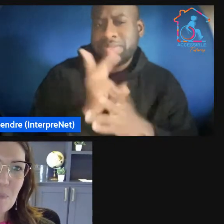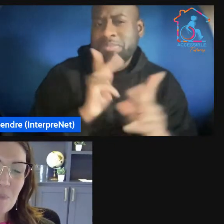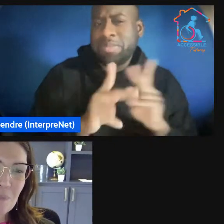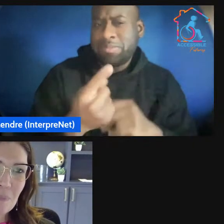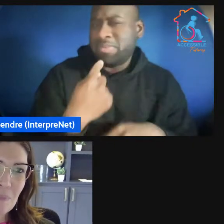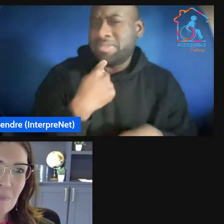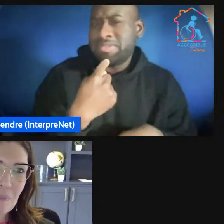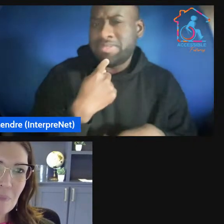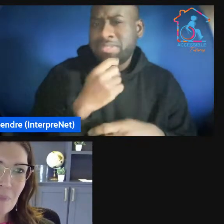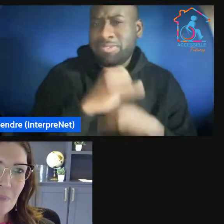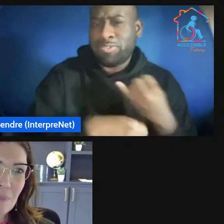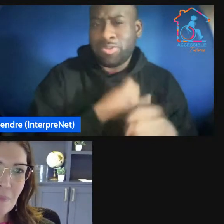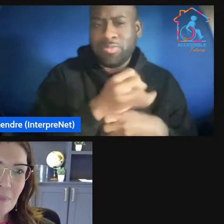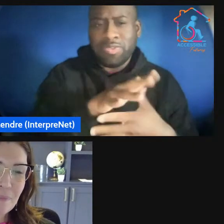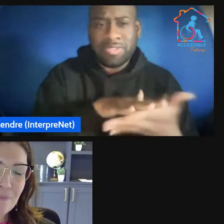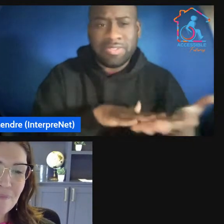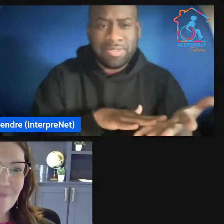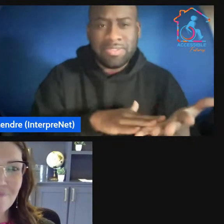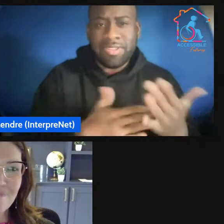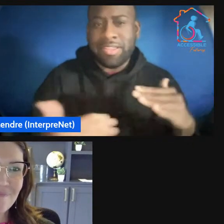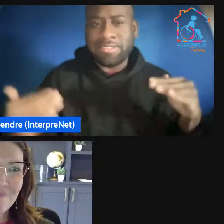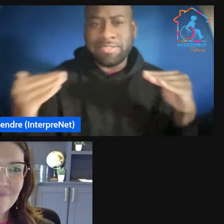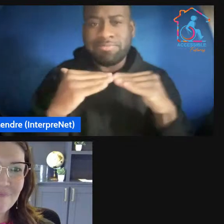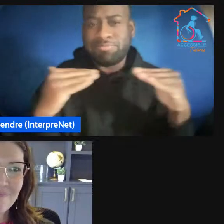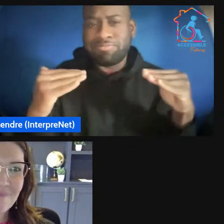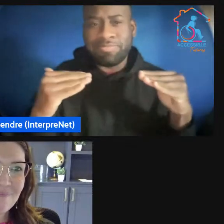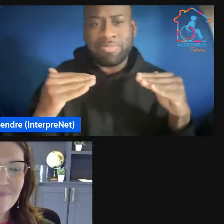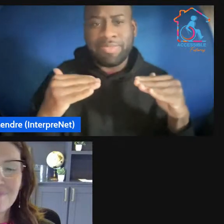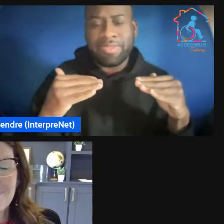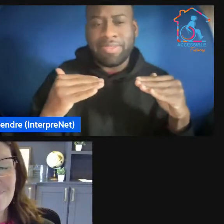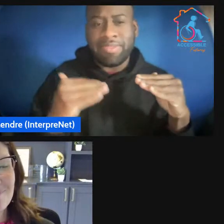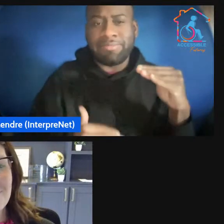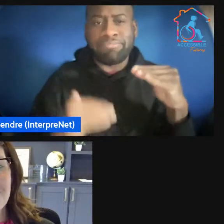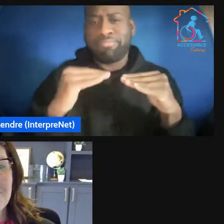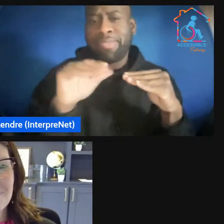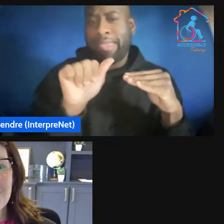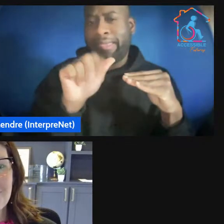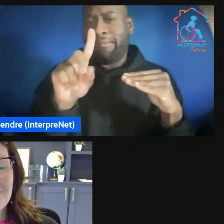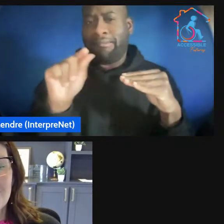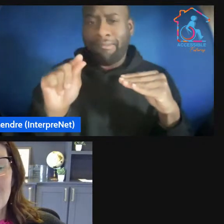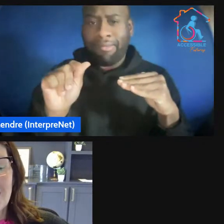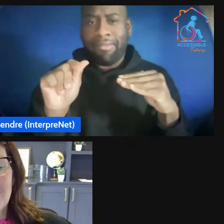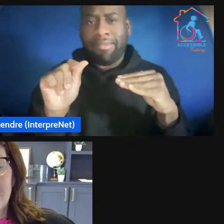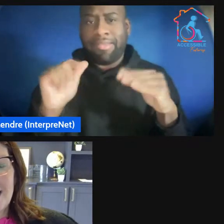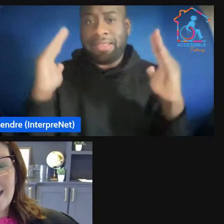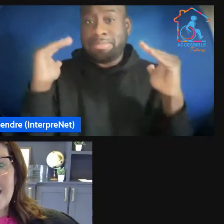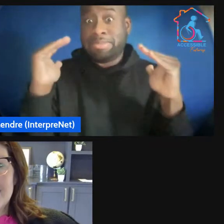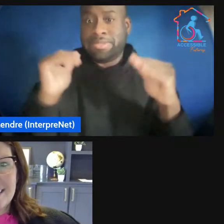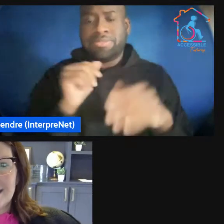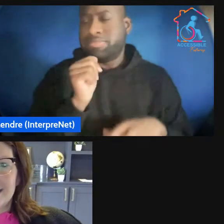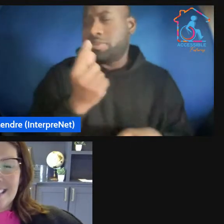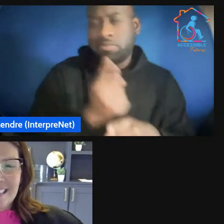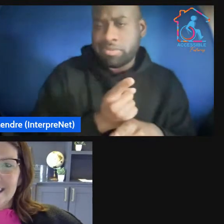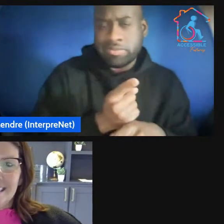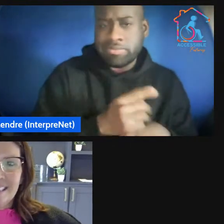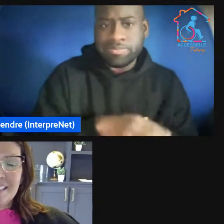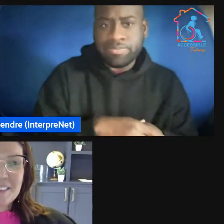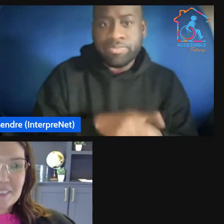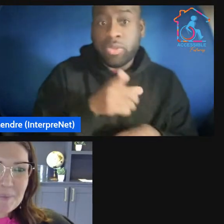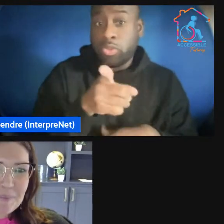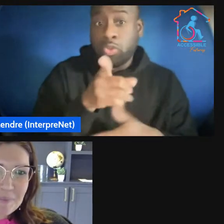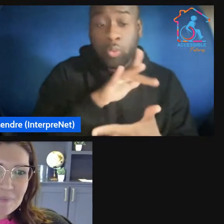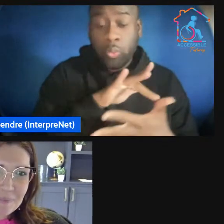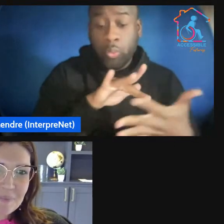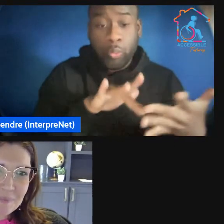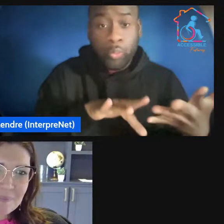universal design is just meeting ADA standards. Mm. That's not right. So, I mean, you've touched on